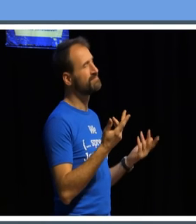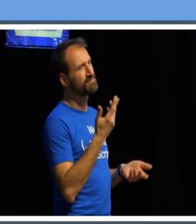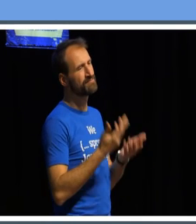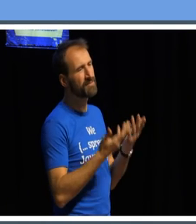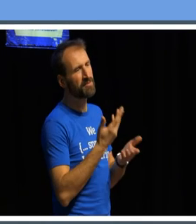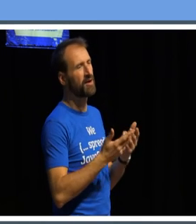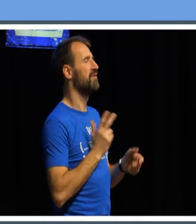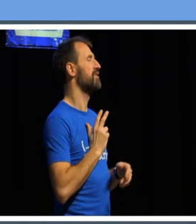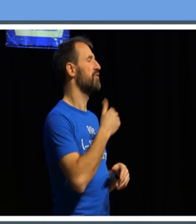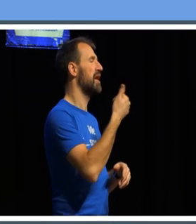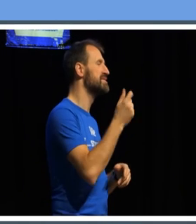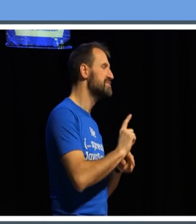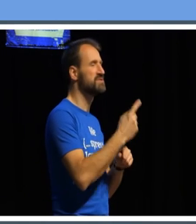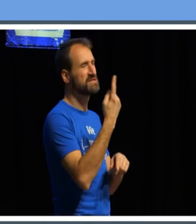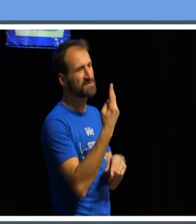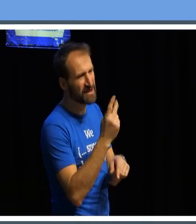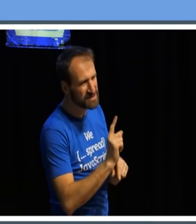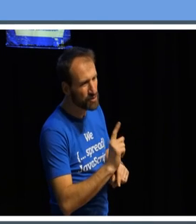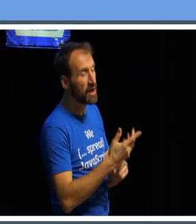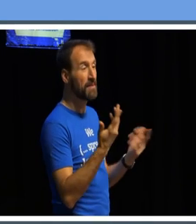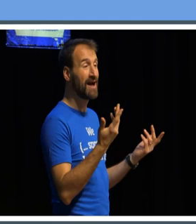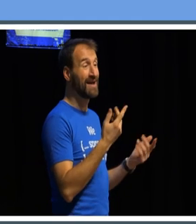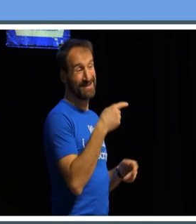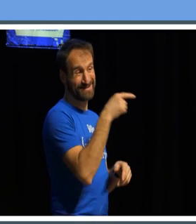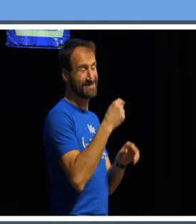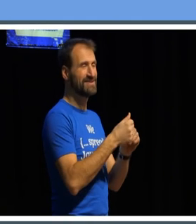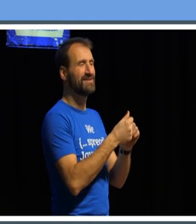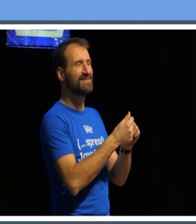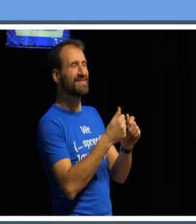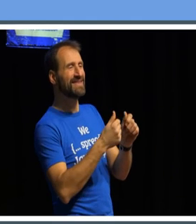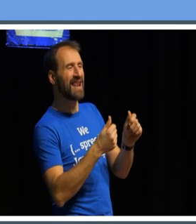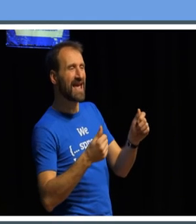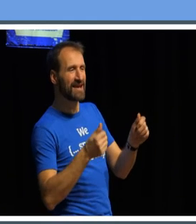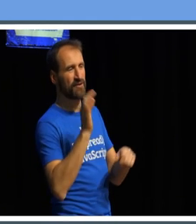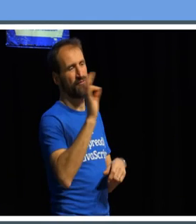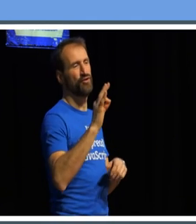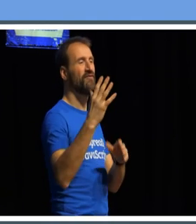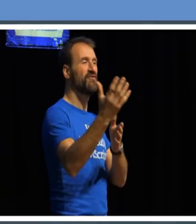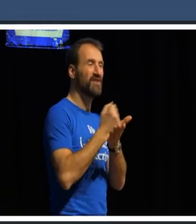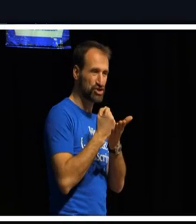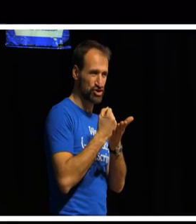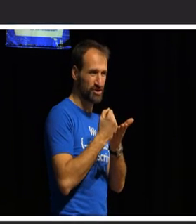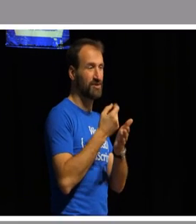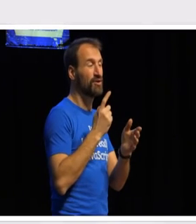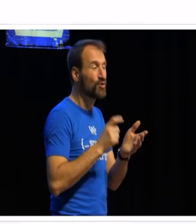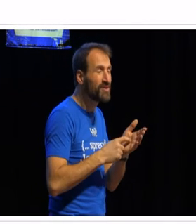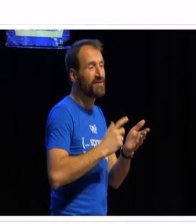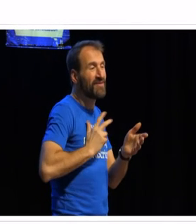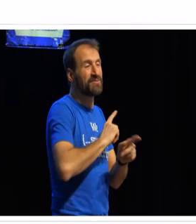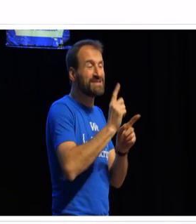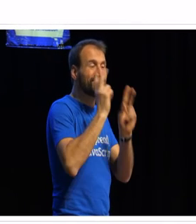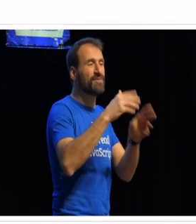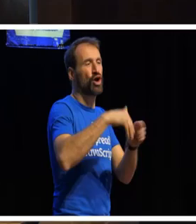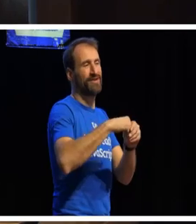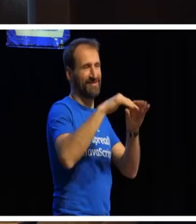sometimes 200 milliseconds, but that was delaying the fetch for the actual content, and they were unhappy about that. So something that we're